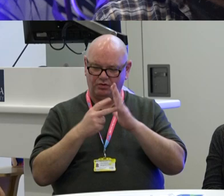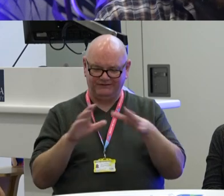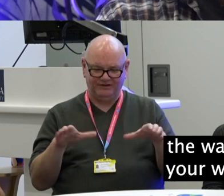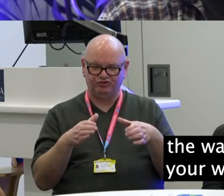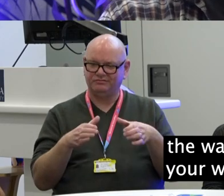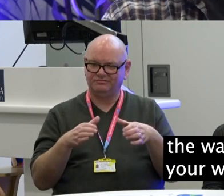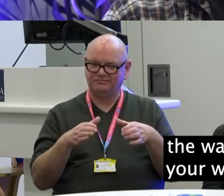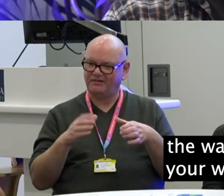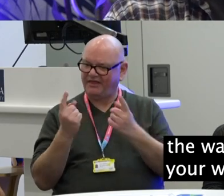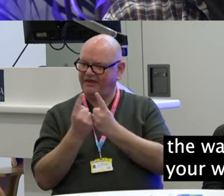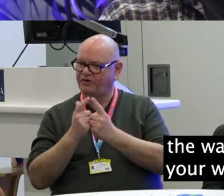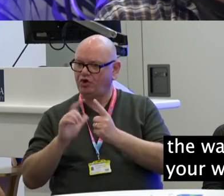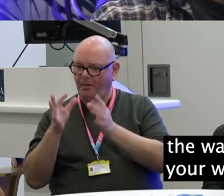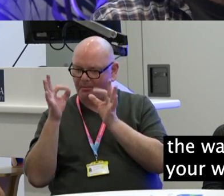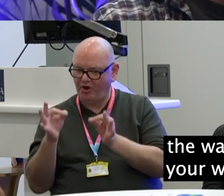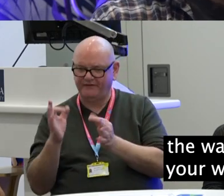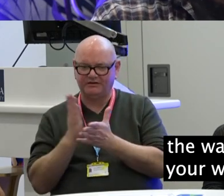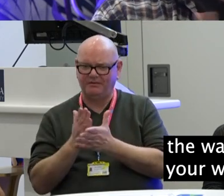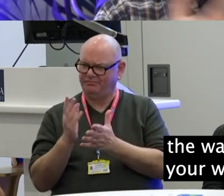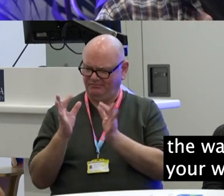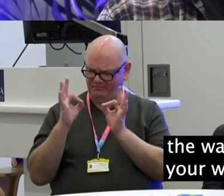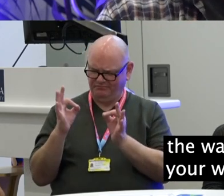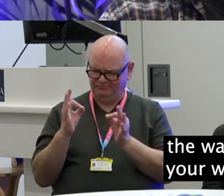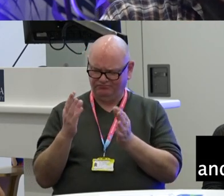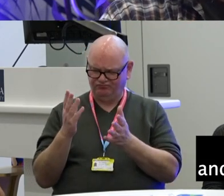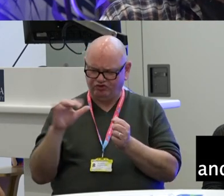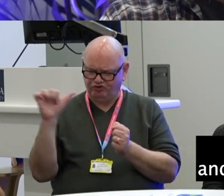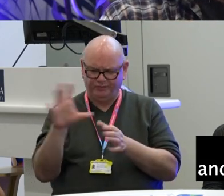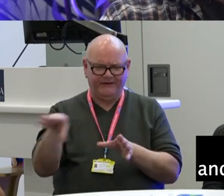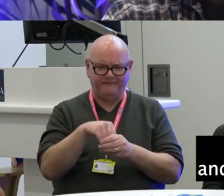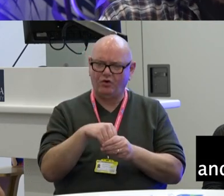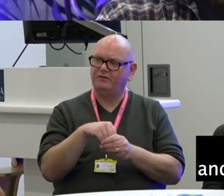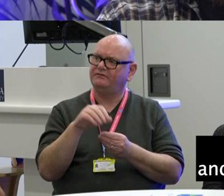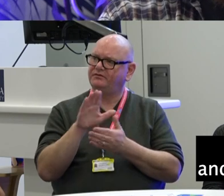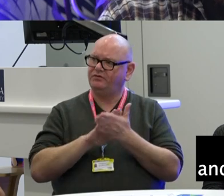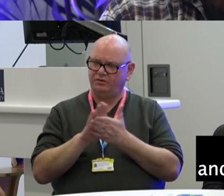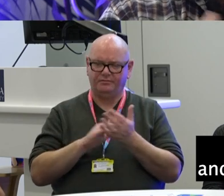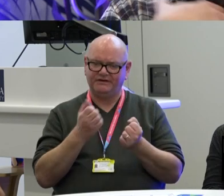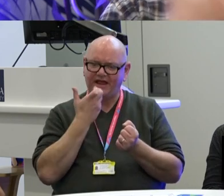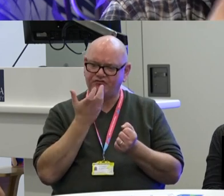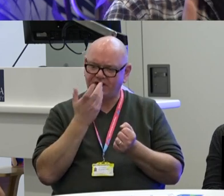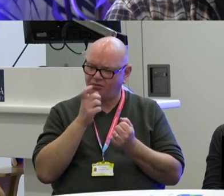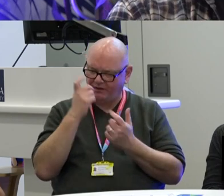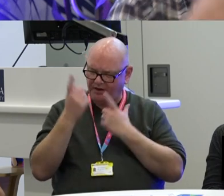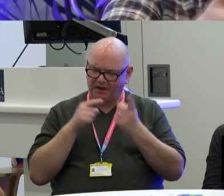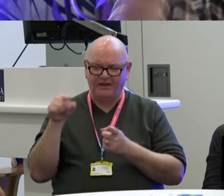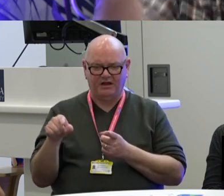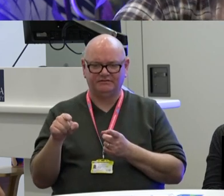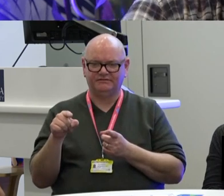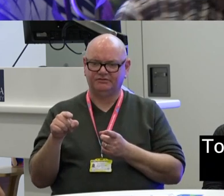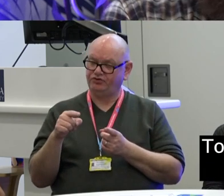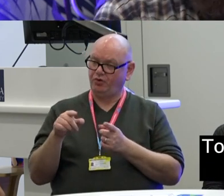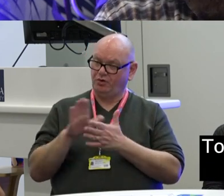that the way that you talk and present your work always kind of has that, and you embody it, that's a starting place. So again, this ethos or a